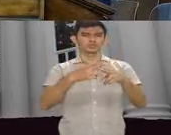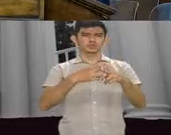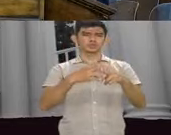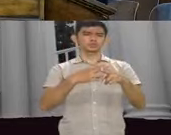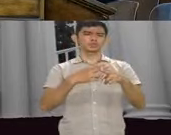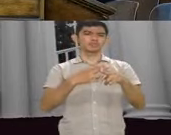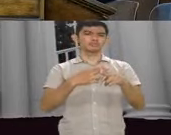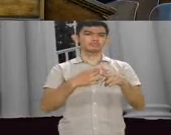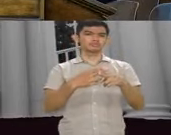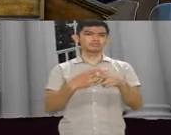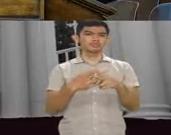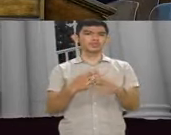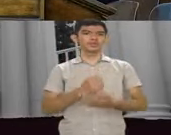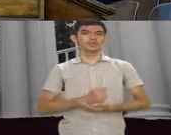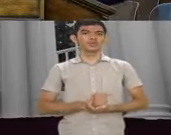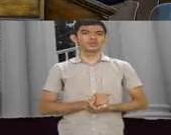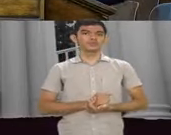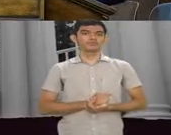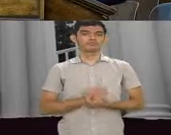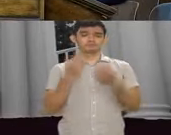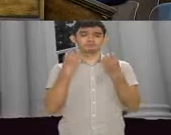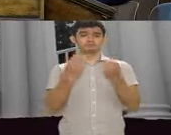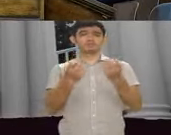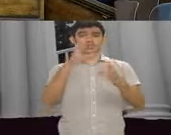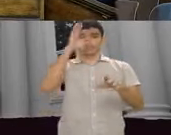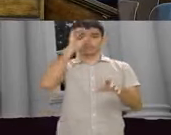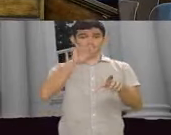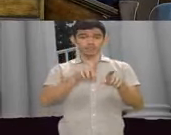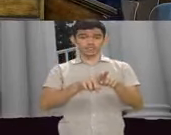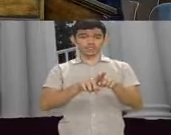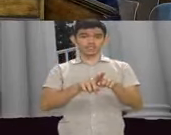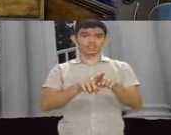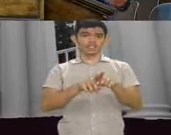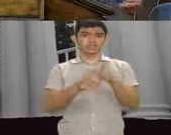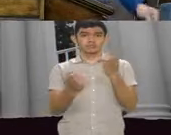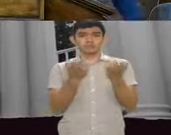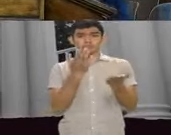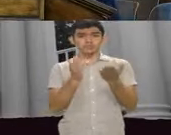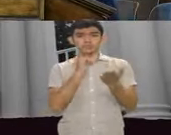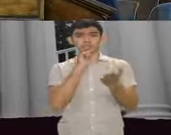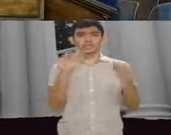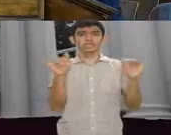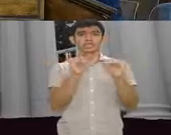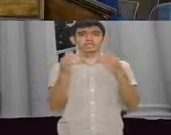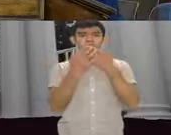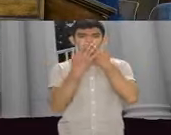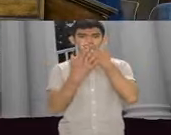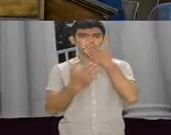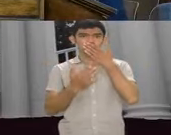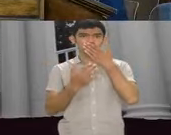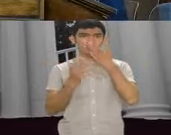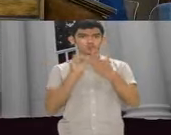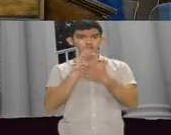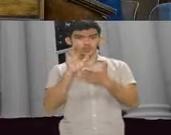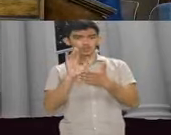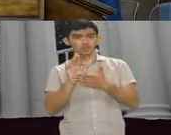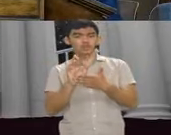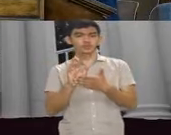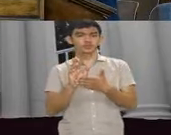see how temporal it is. Naghantag mga igsuon diri. May not be our blood brothers